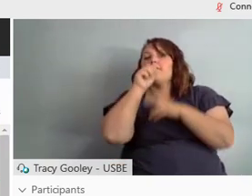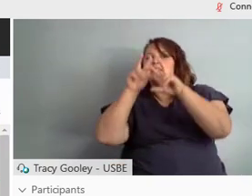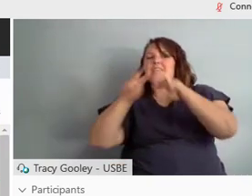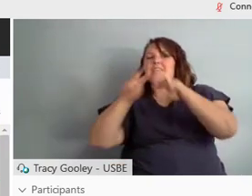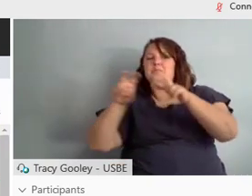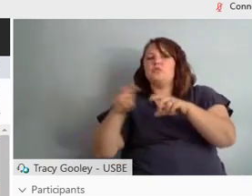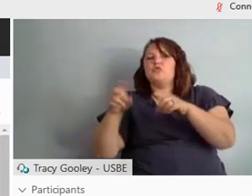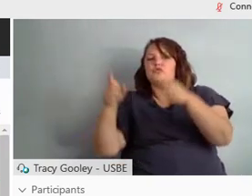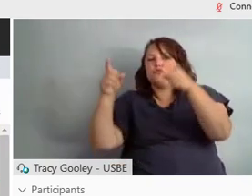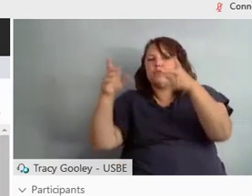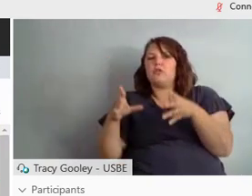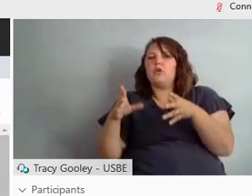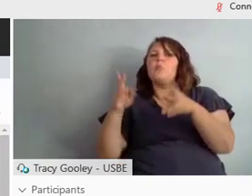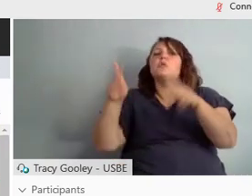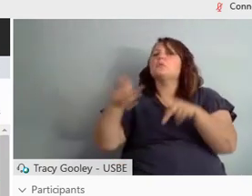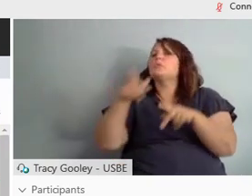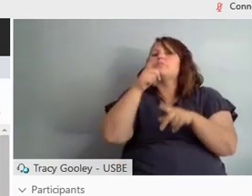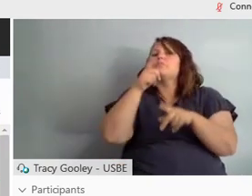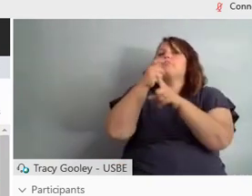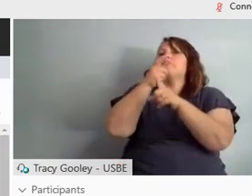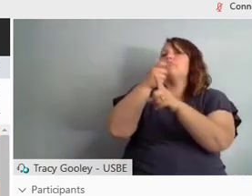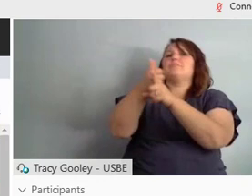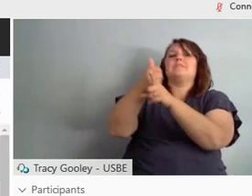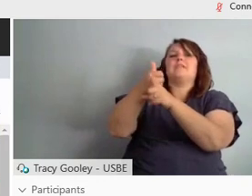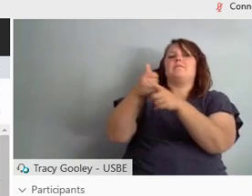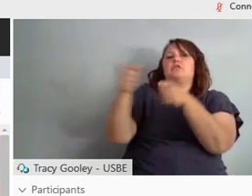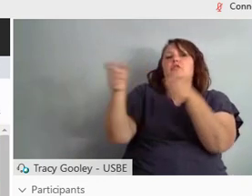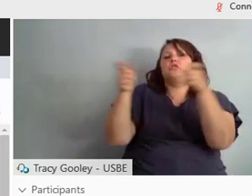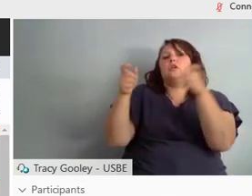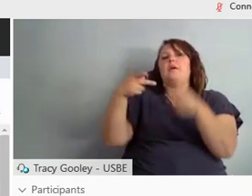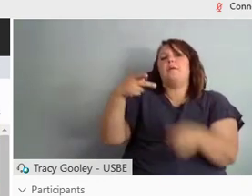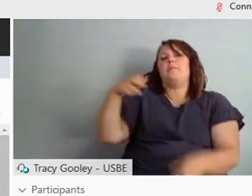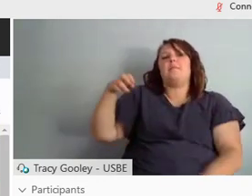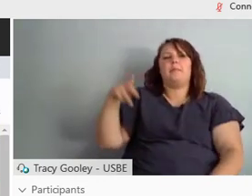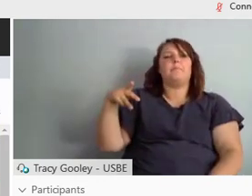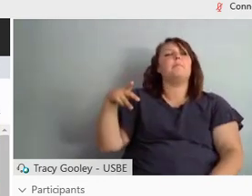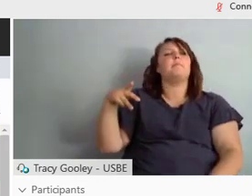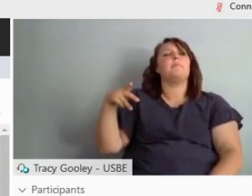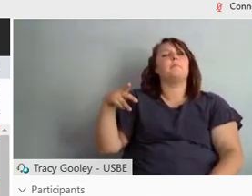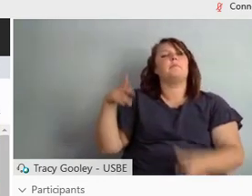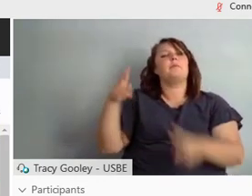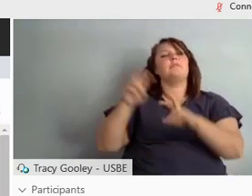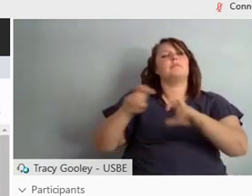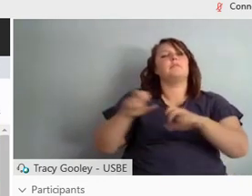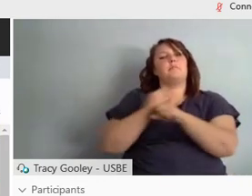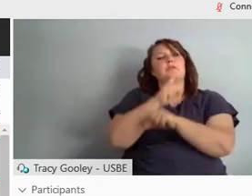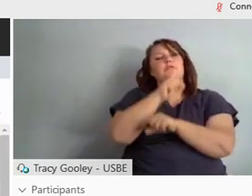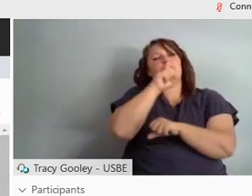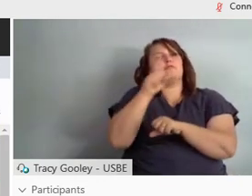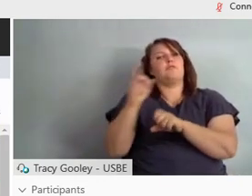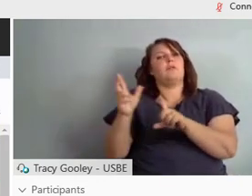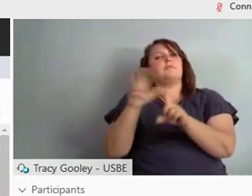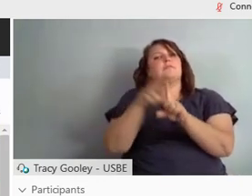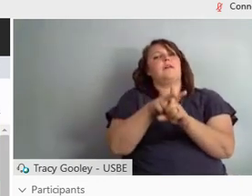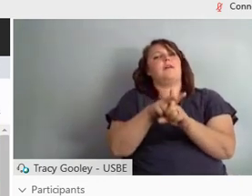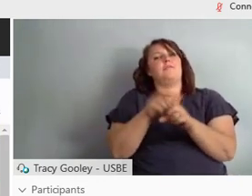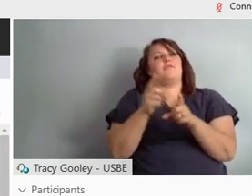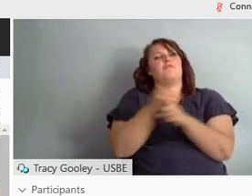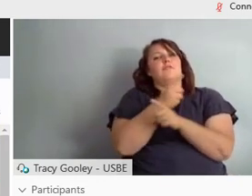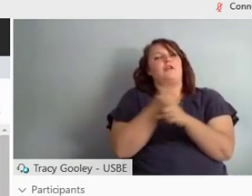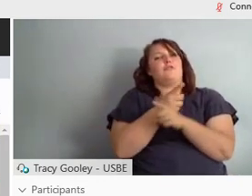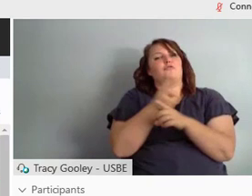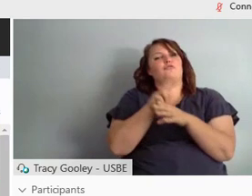assessment director or the person who is in charge of the PEEP assessment to make sure that you have been assigned the correct